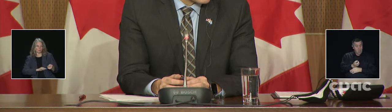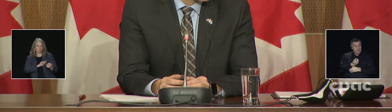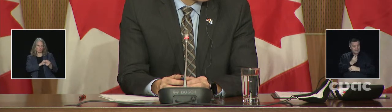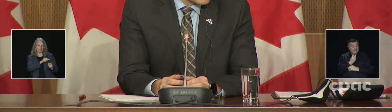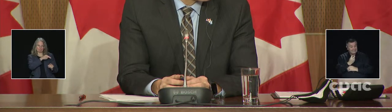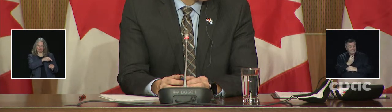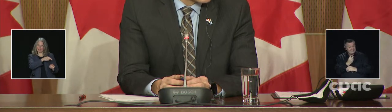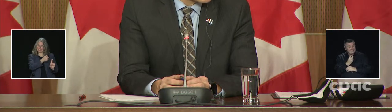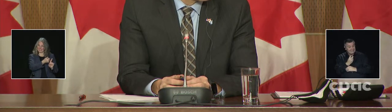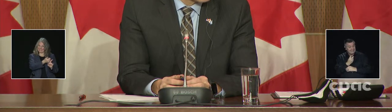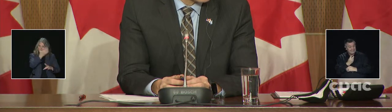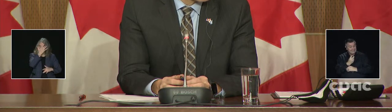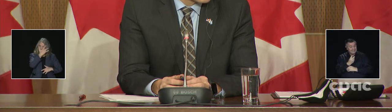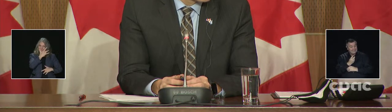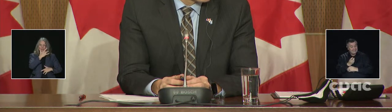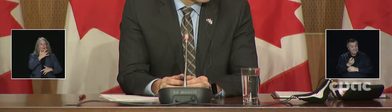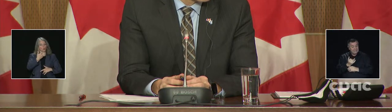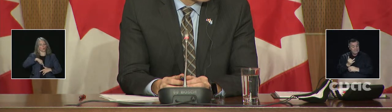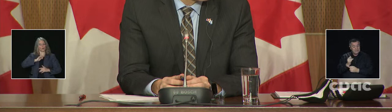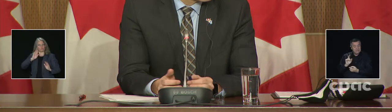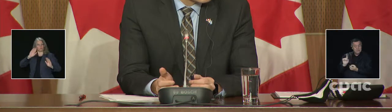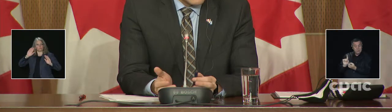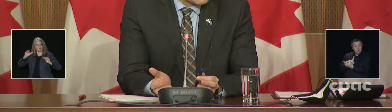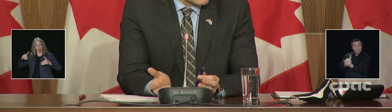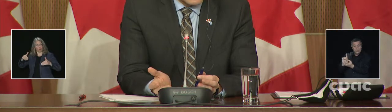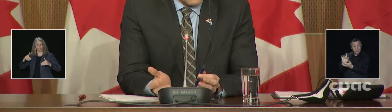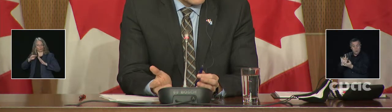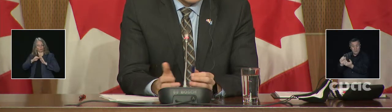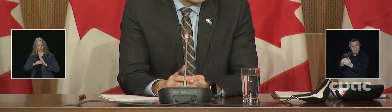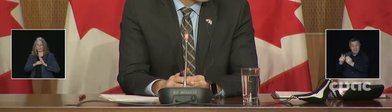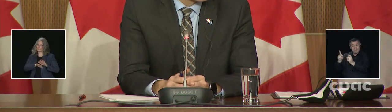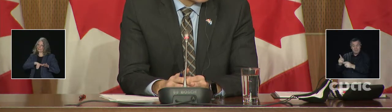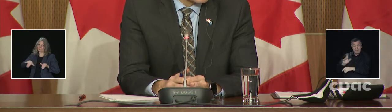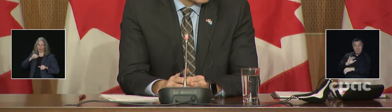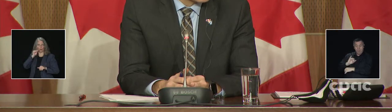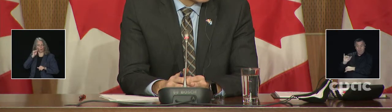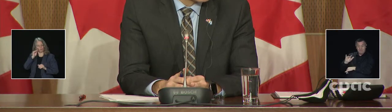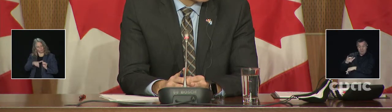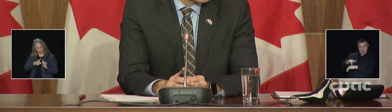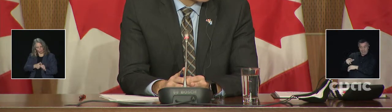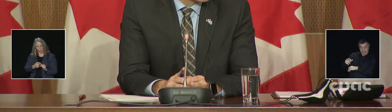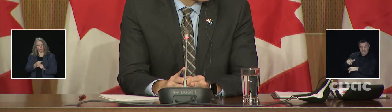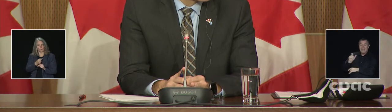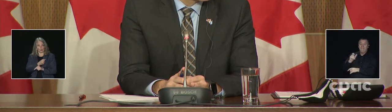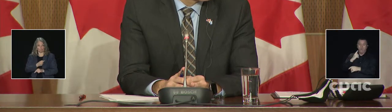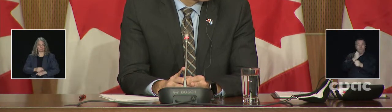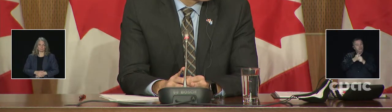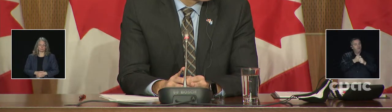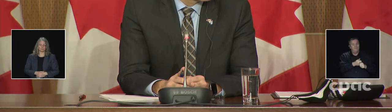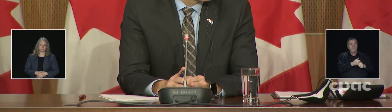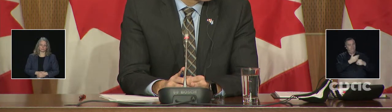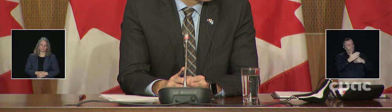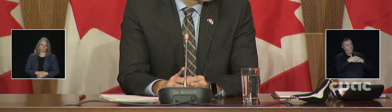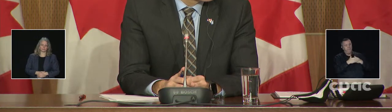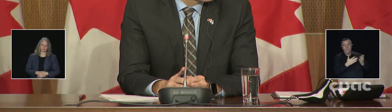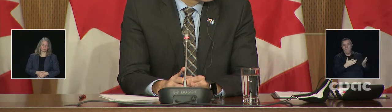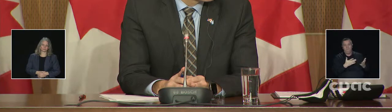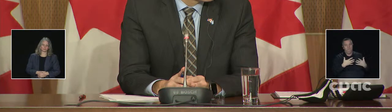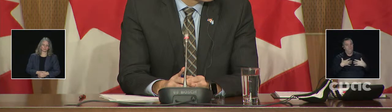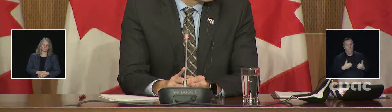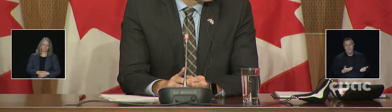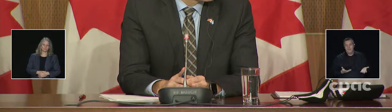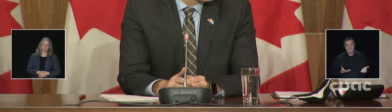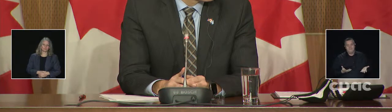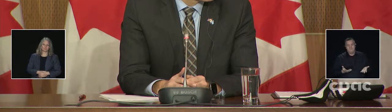someone infected, we absolutely need to follow the right public health guidance. But you haven't